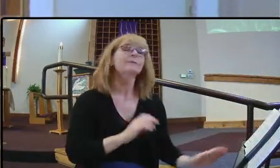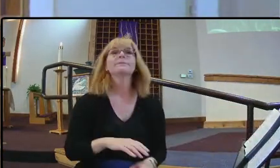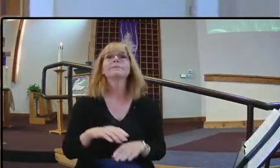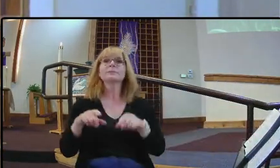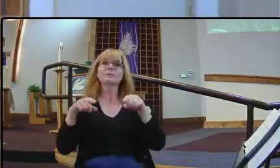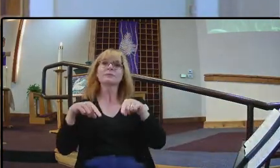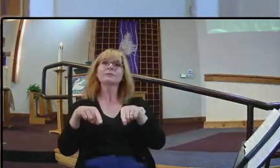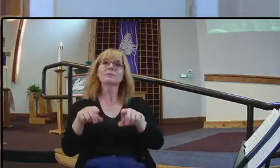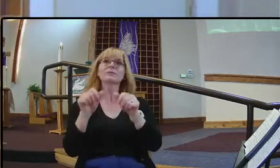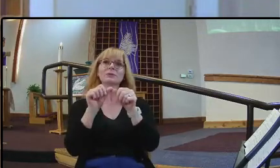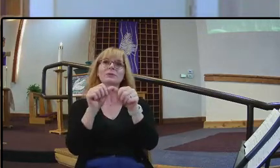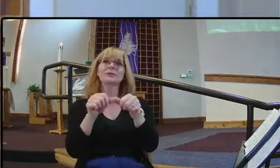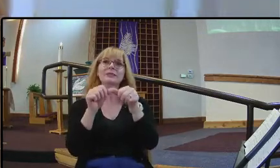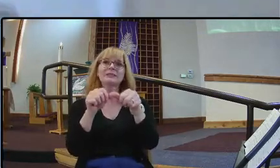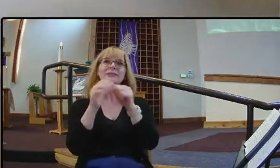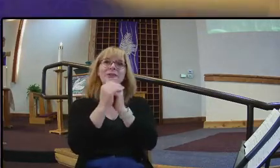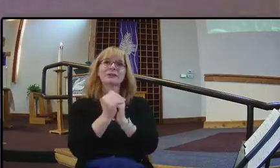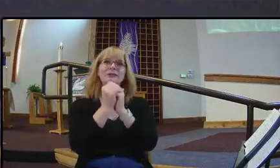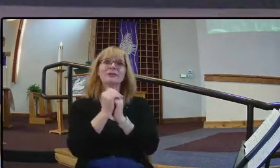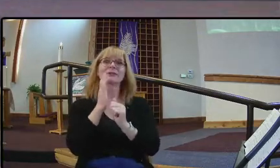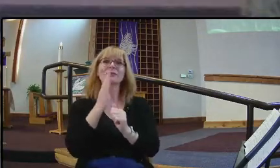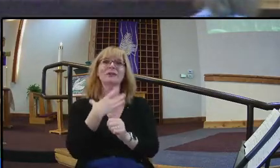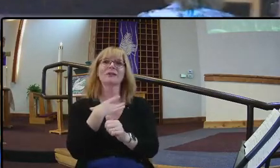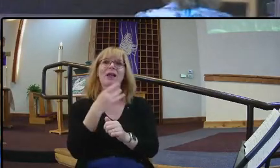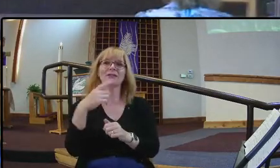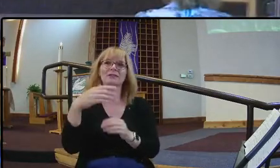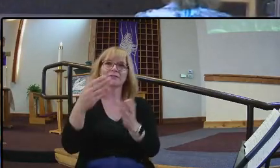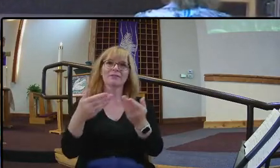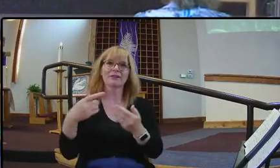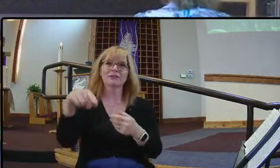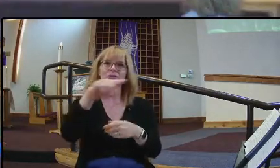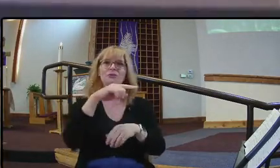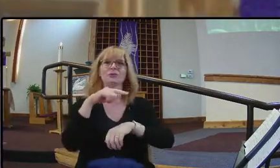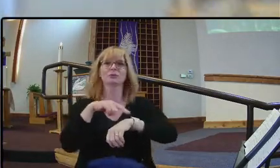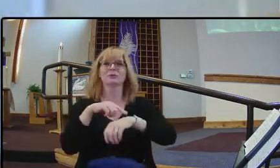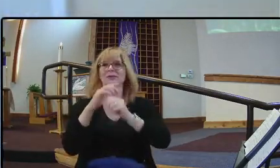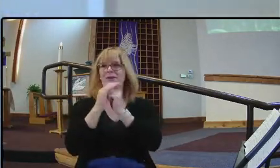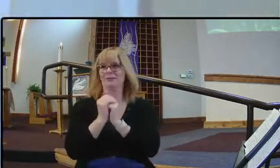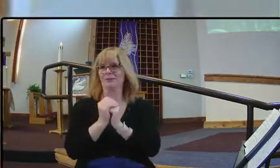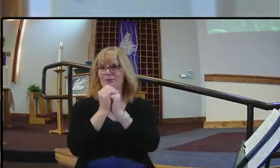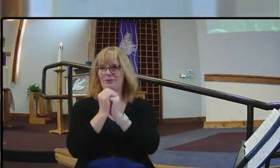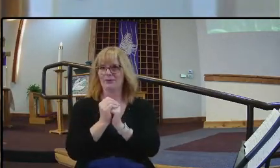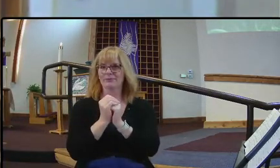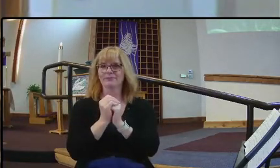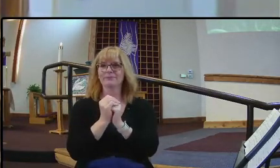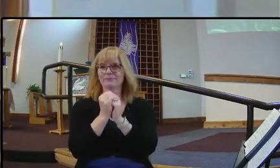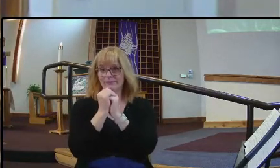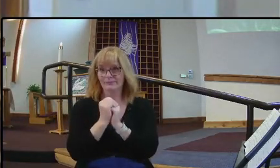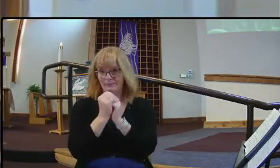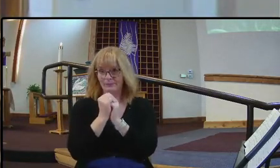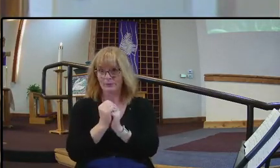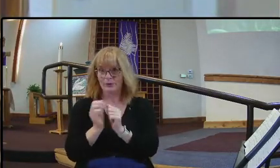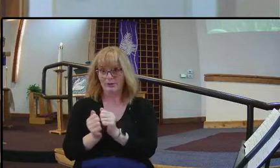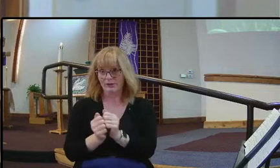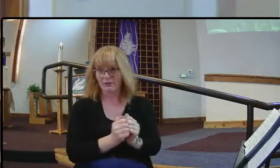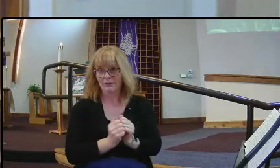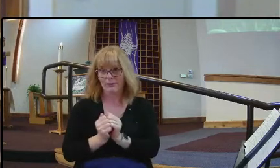As we continue on with our worship, I'd like to invite us now into a time of prayer. Let us pray.